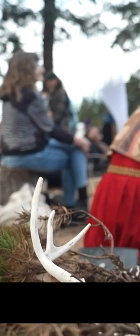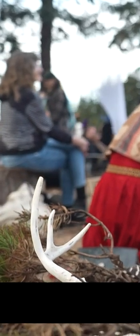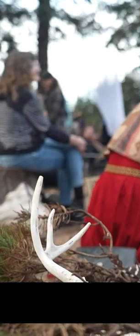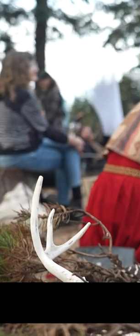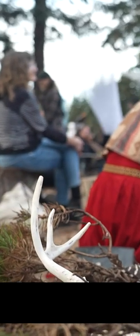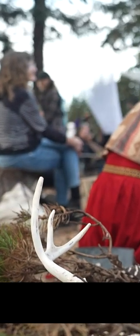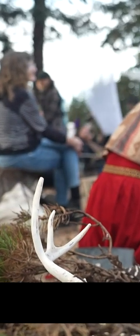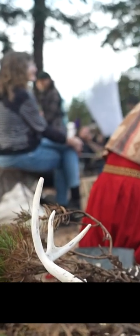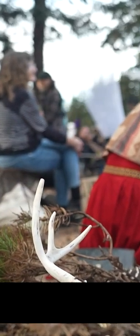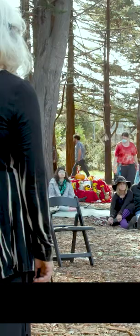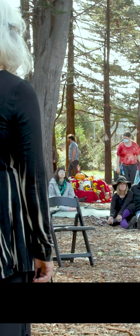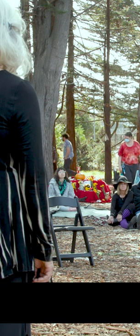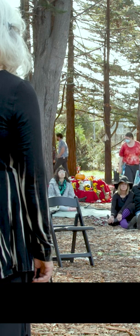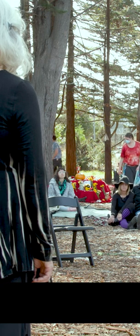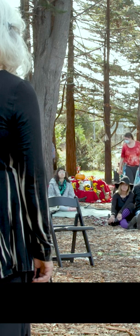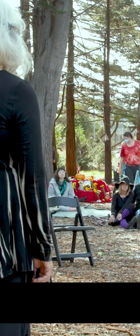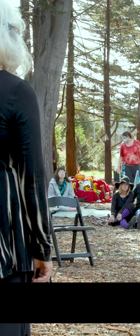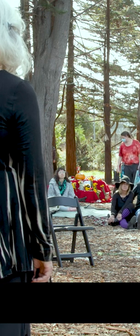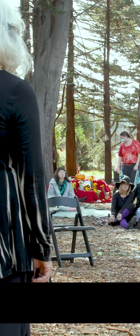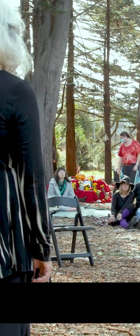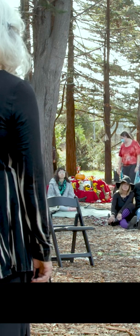What Is Remembered Lives.